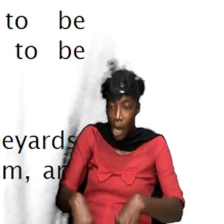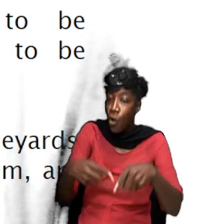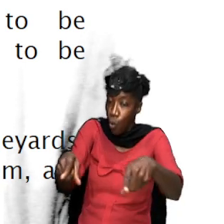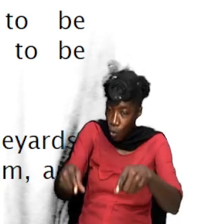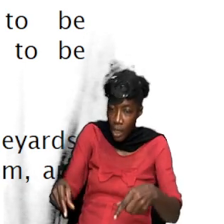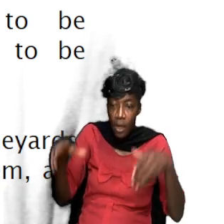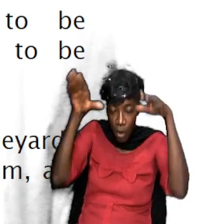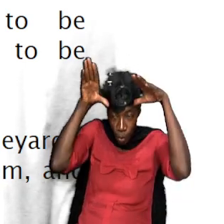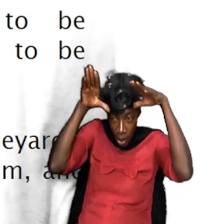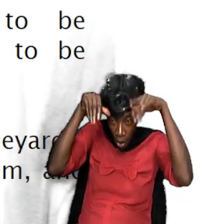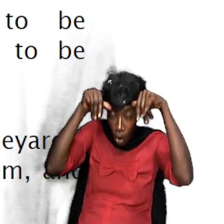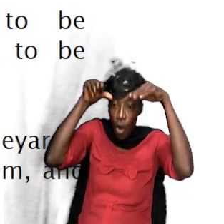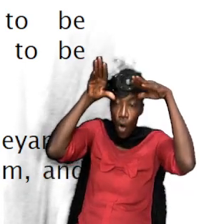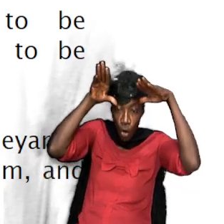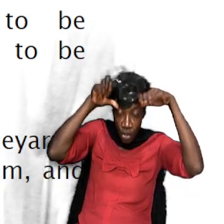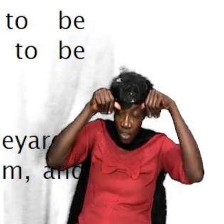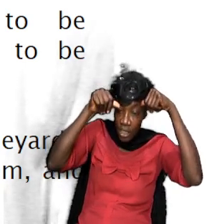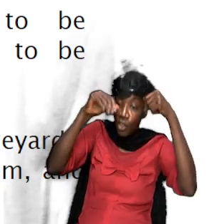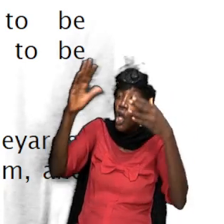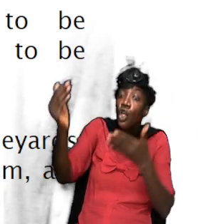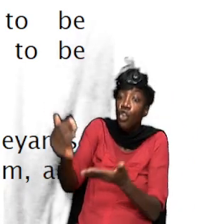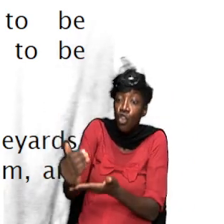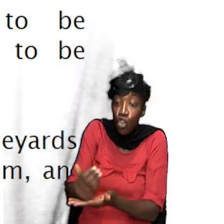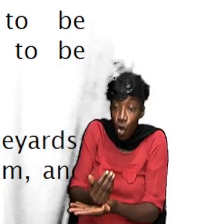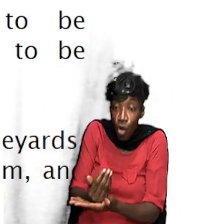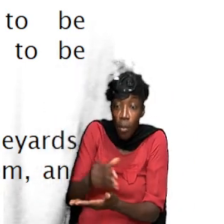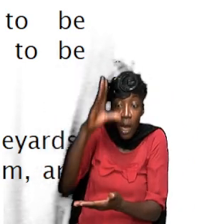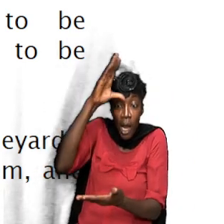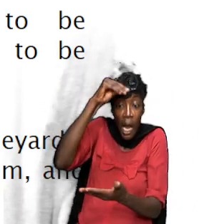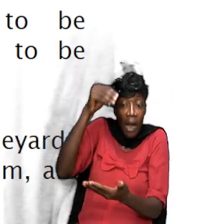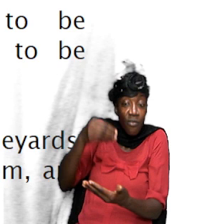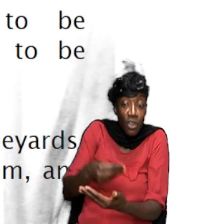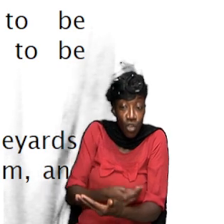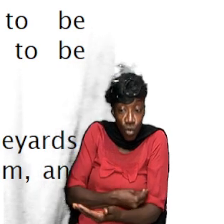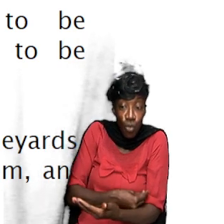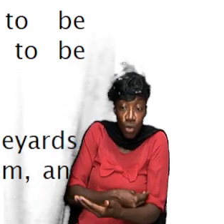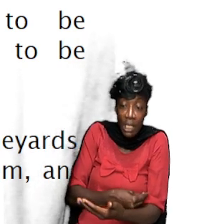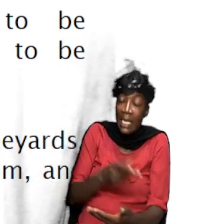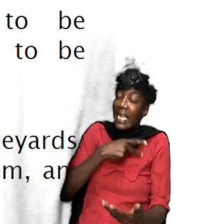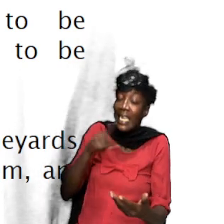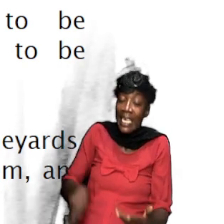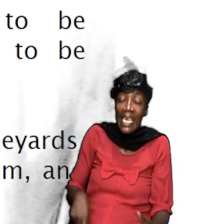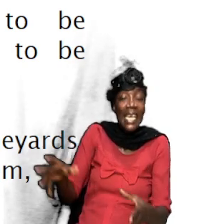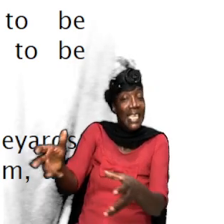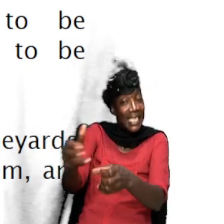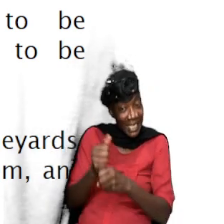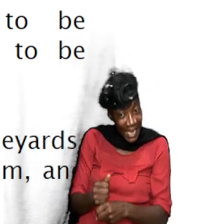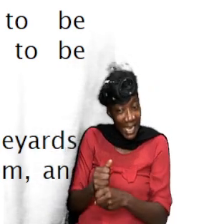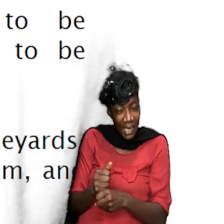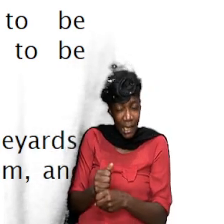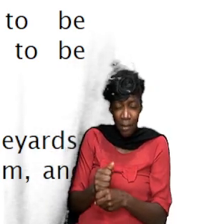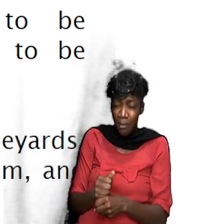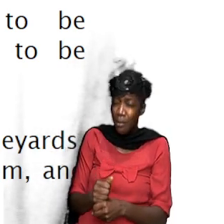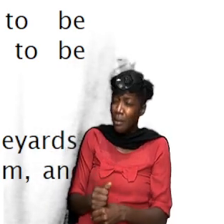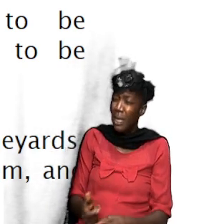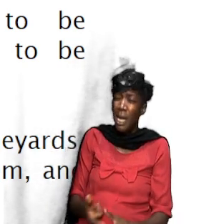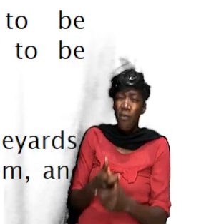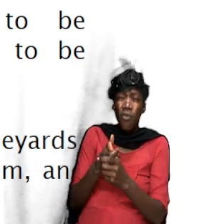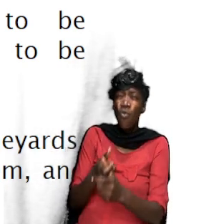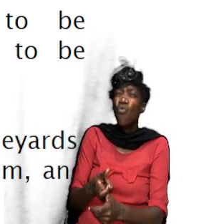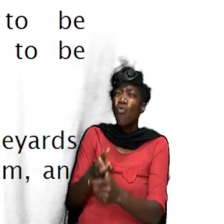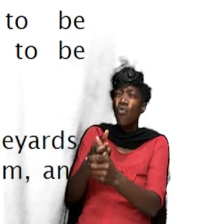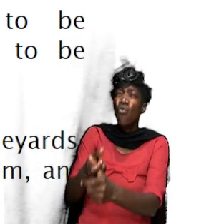horses, some of these sons that the king took would have to run before the